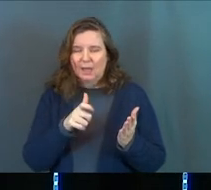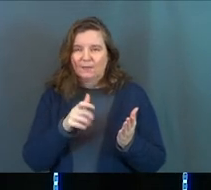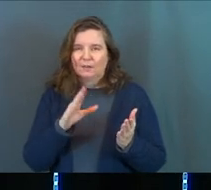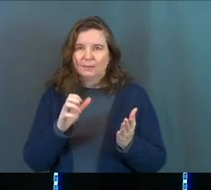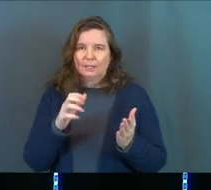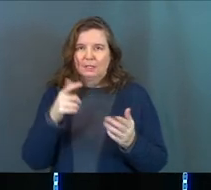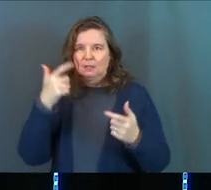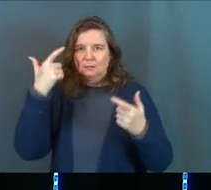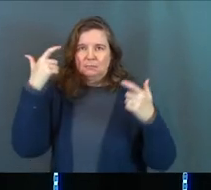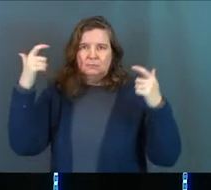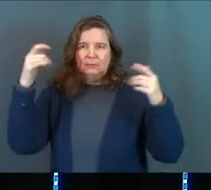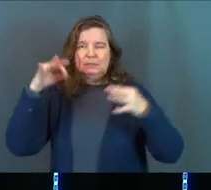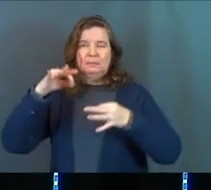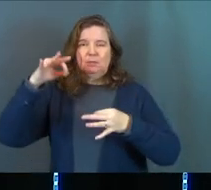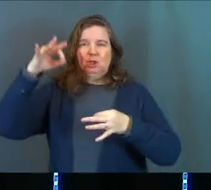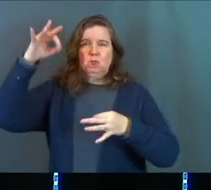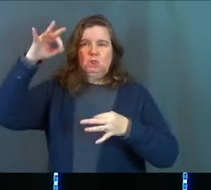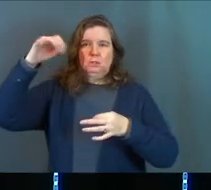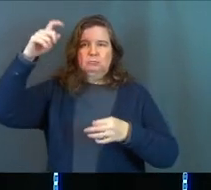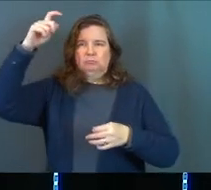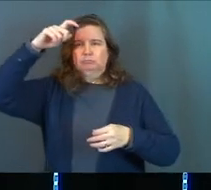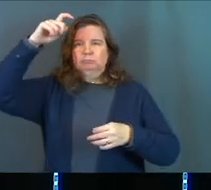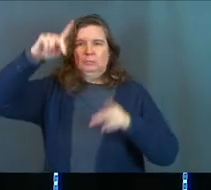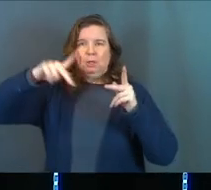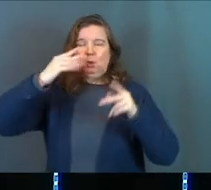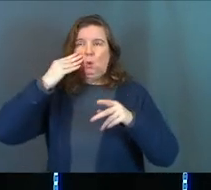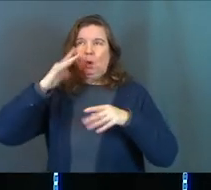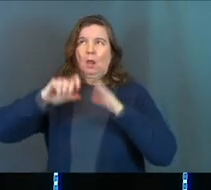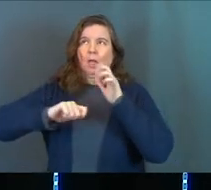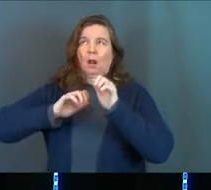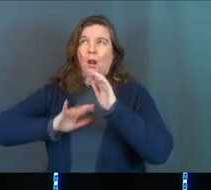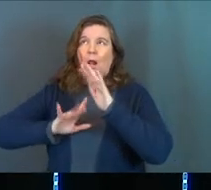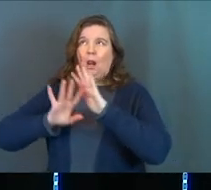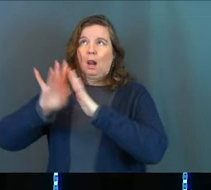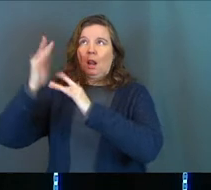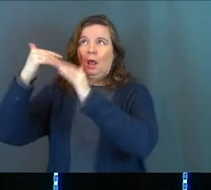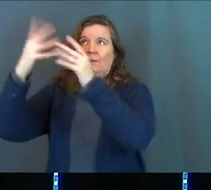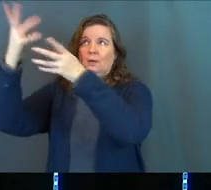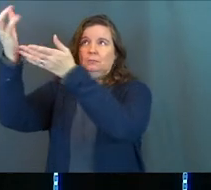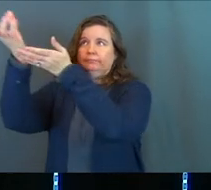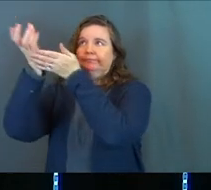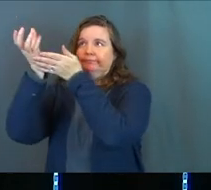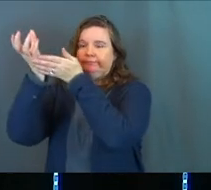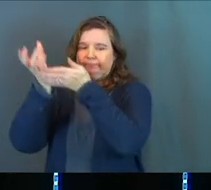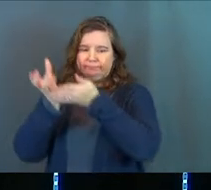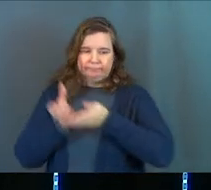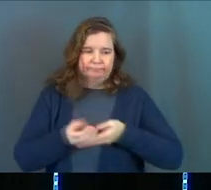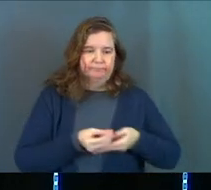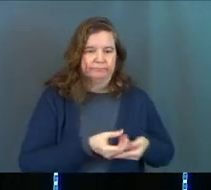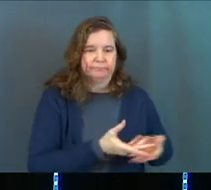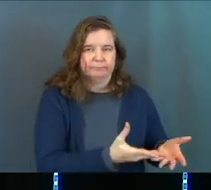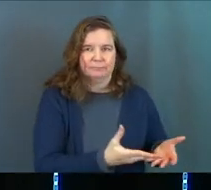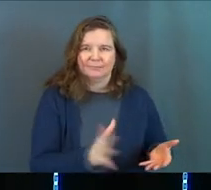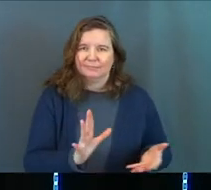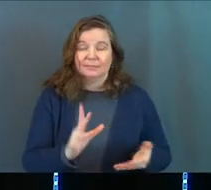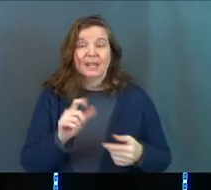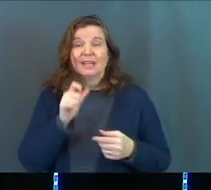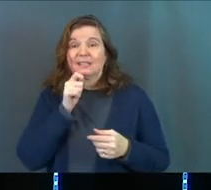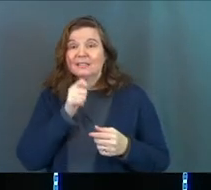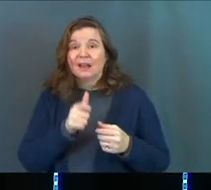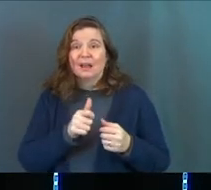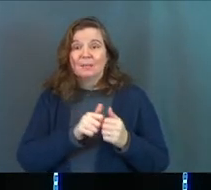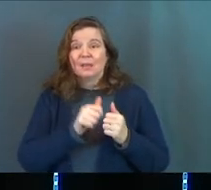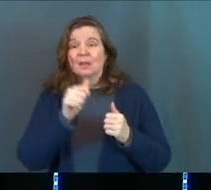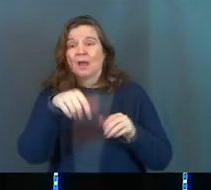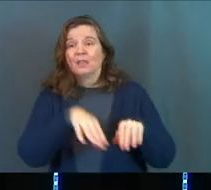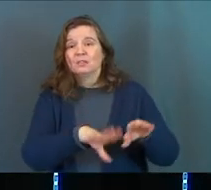to be super spiritual people who know how to climb all the way up into heaven and get God's word. "Nor is it beyond the